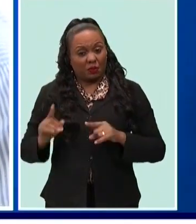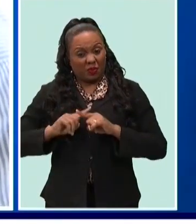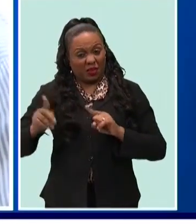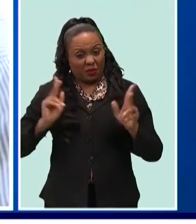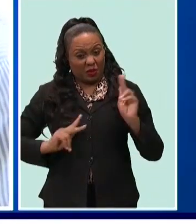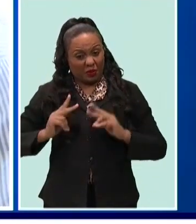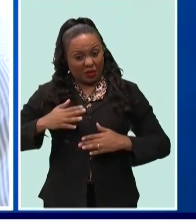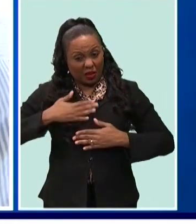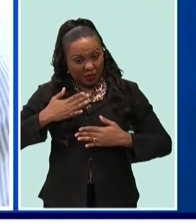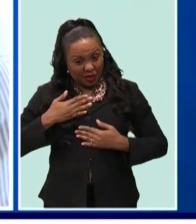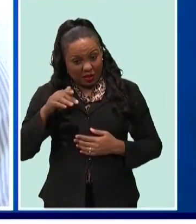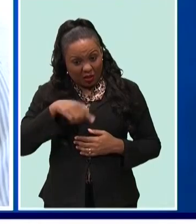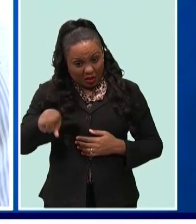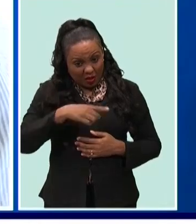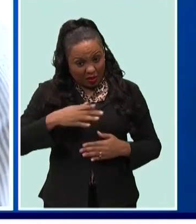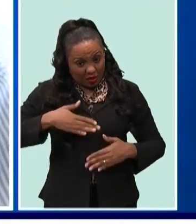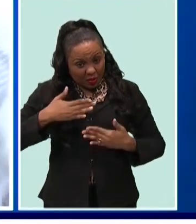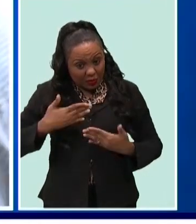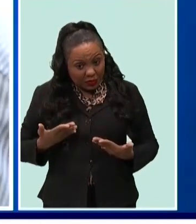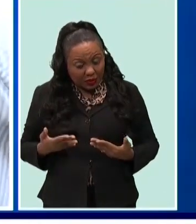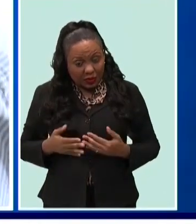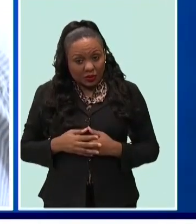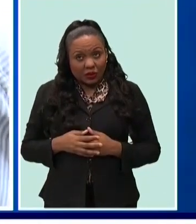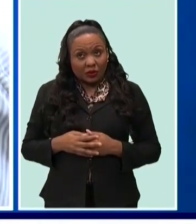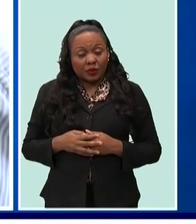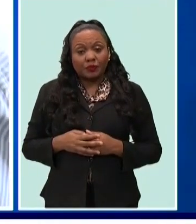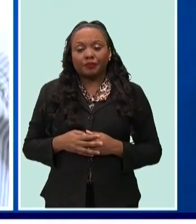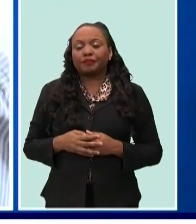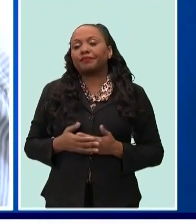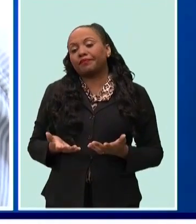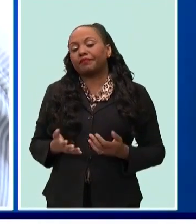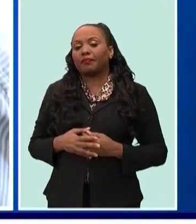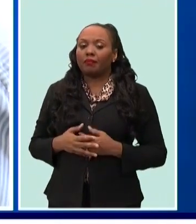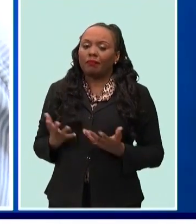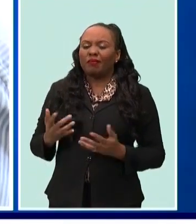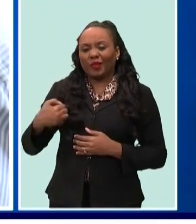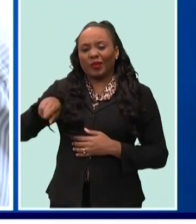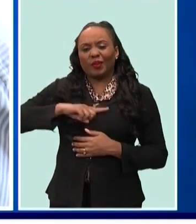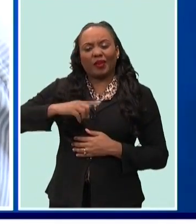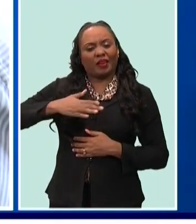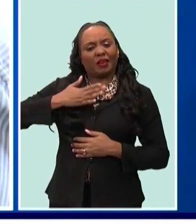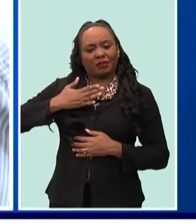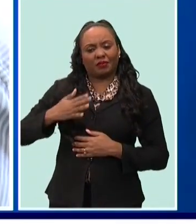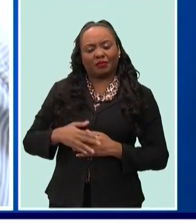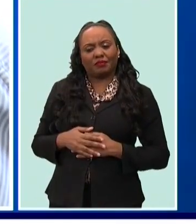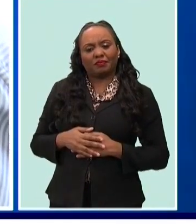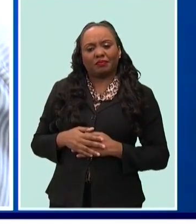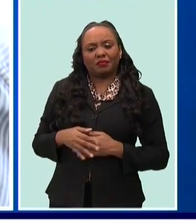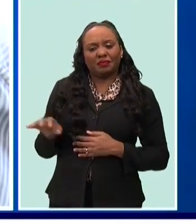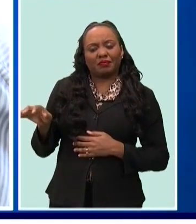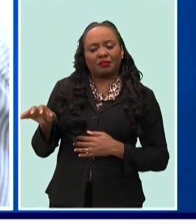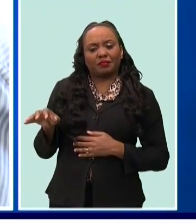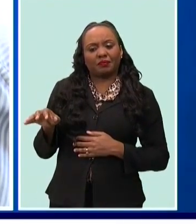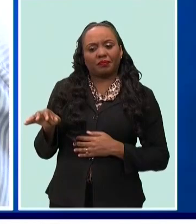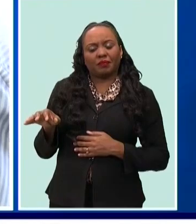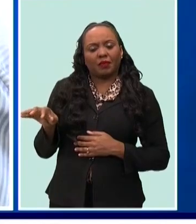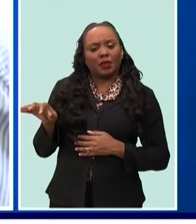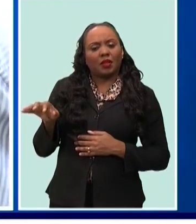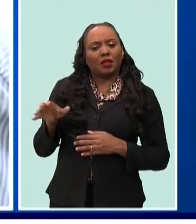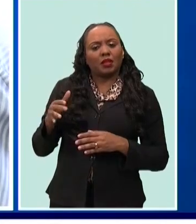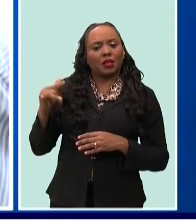displacement that the airport has seen. Yeah, we are happy. It's very similar to the aircraft they were sending